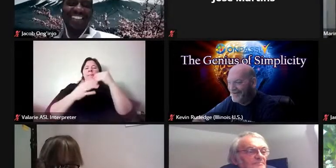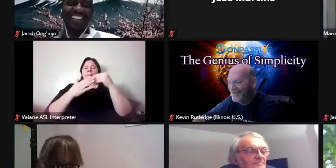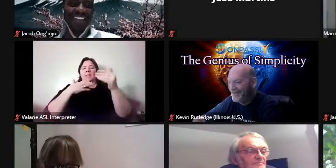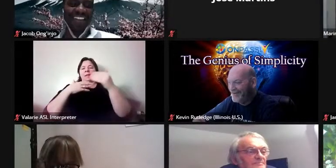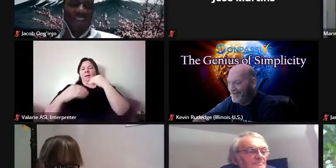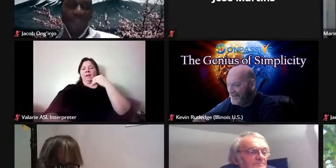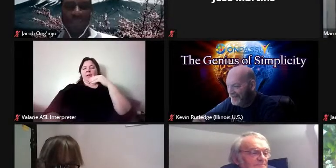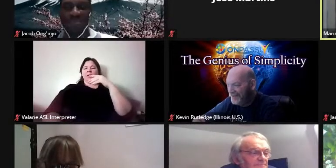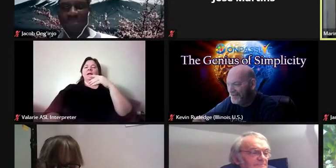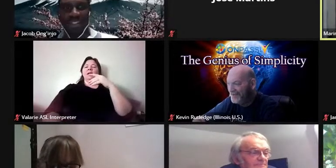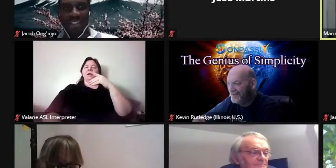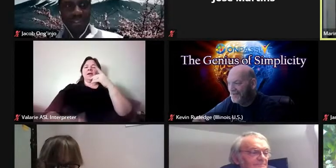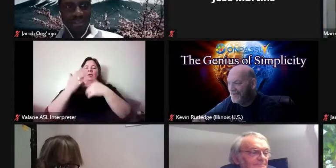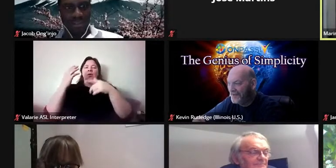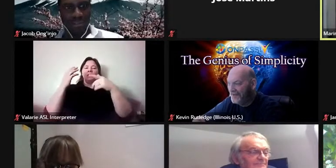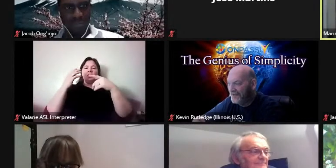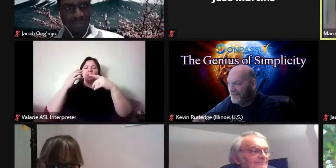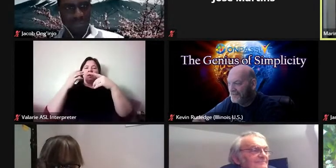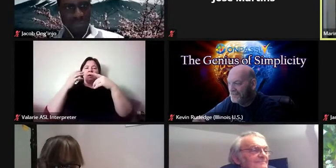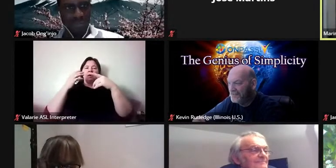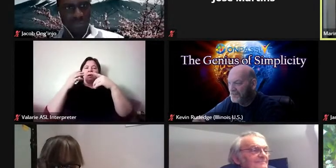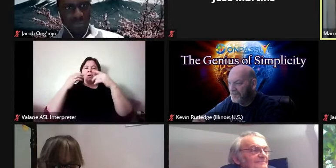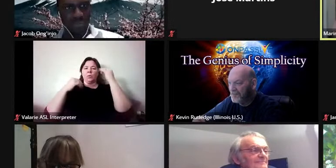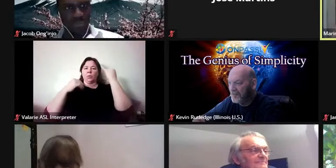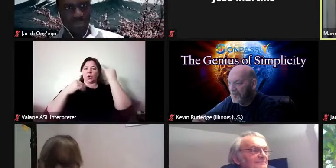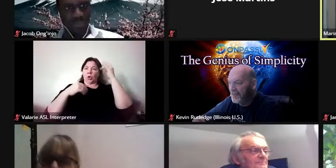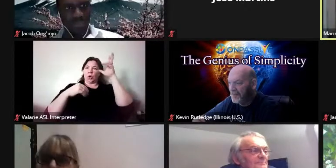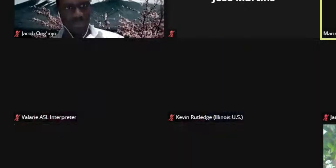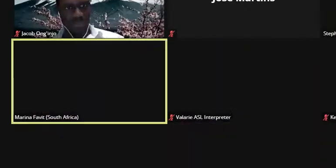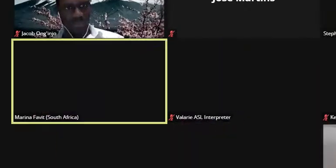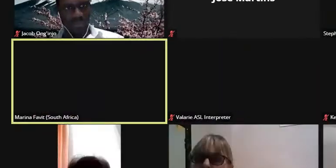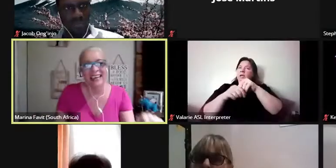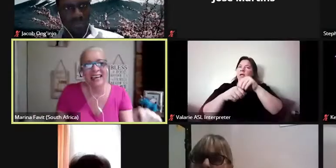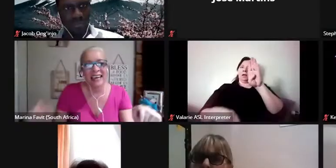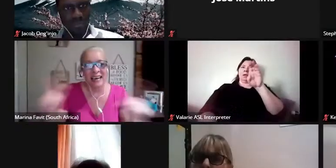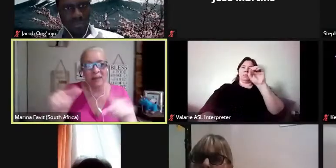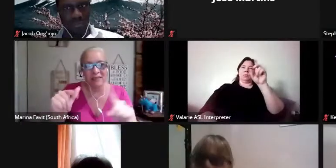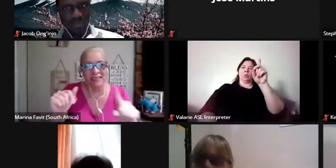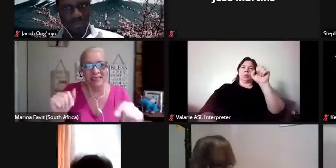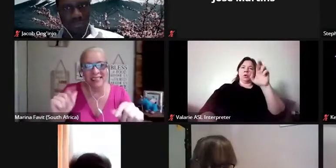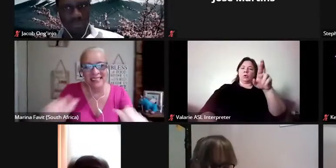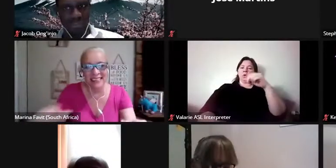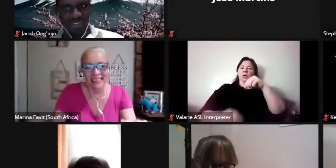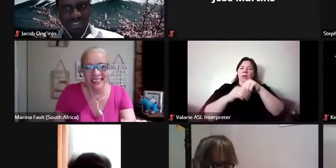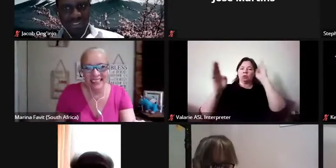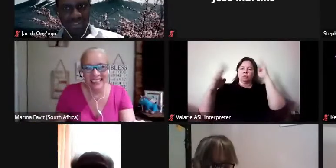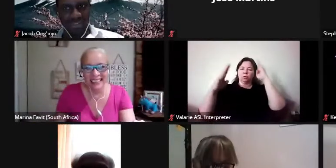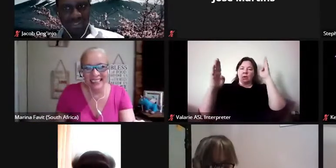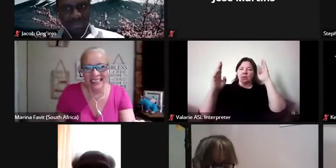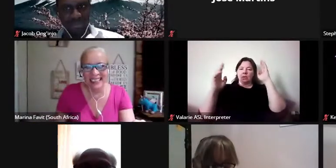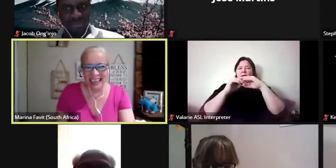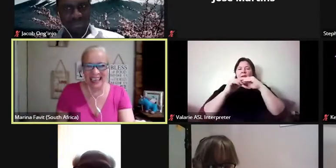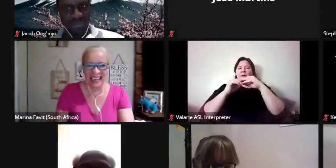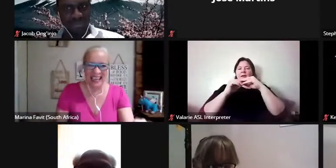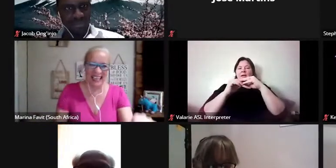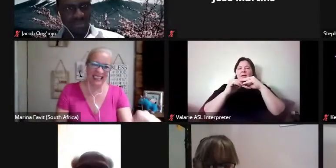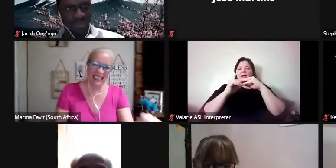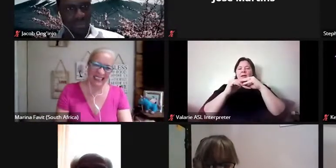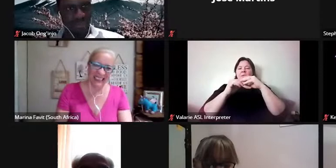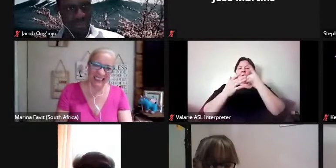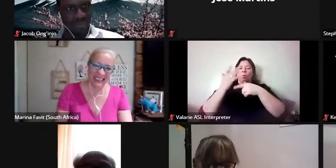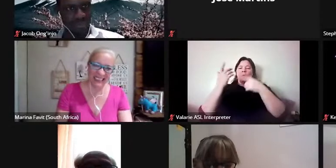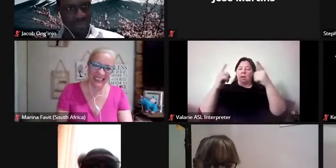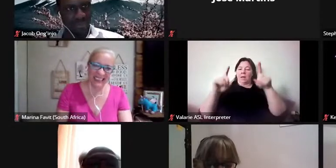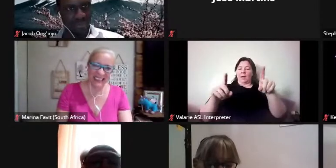we heard you were at the border, we thought you were in trouble, you know. No, not trouble actually. You know what happened